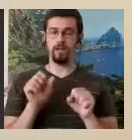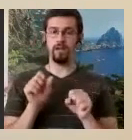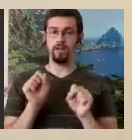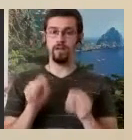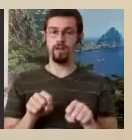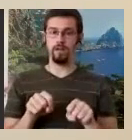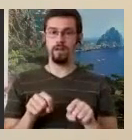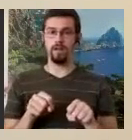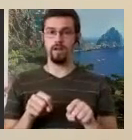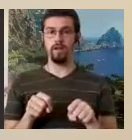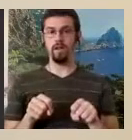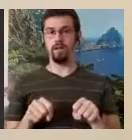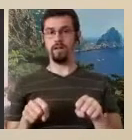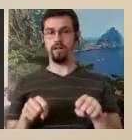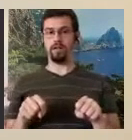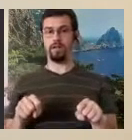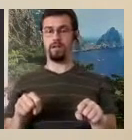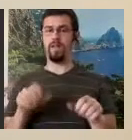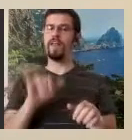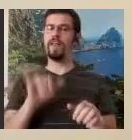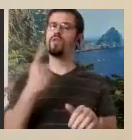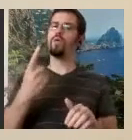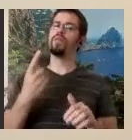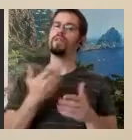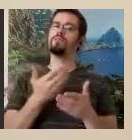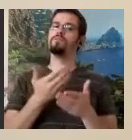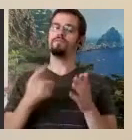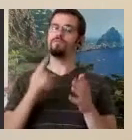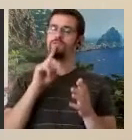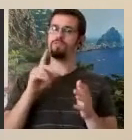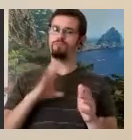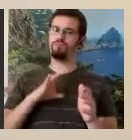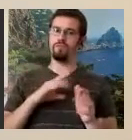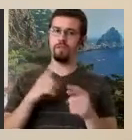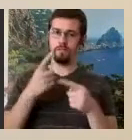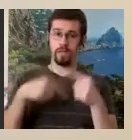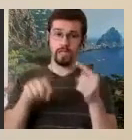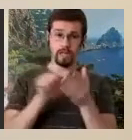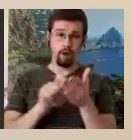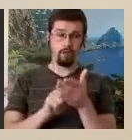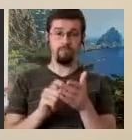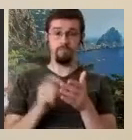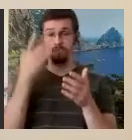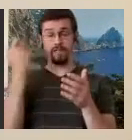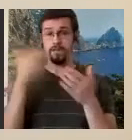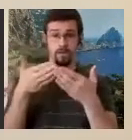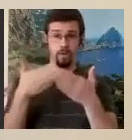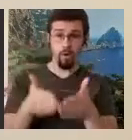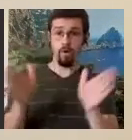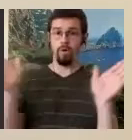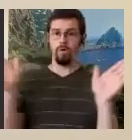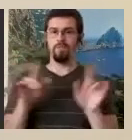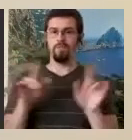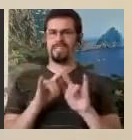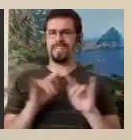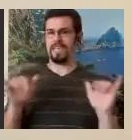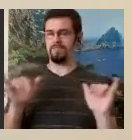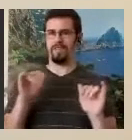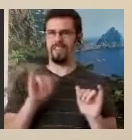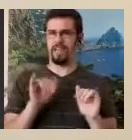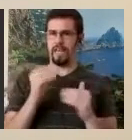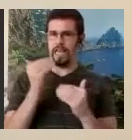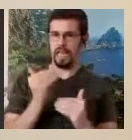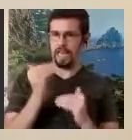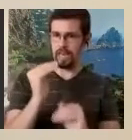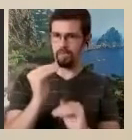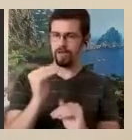it makes sign writing so wonderful that there are so many glyphs, but at the same time, it's one of the limitations, I think. So actually